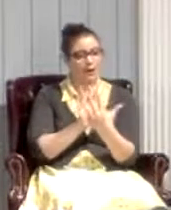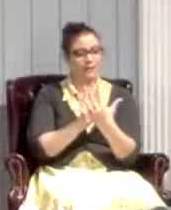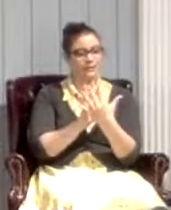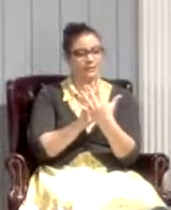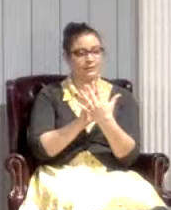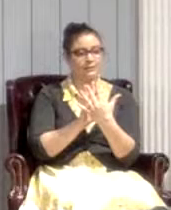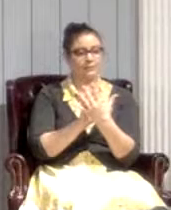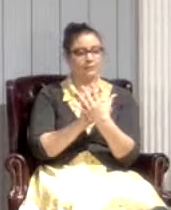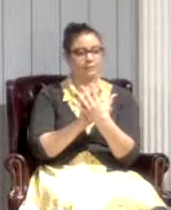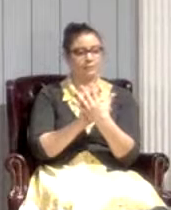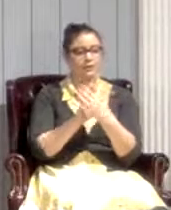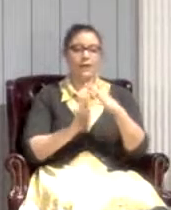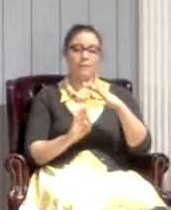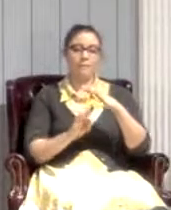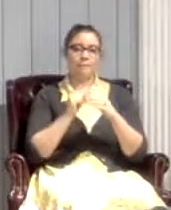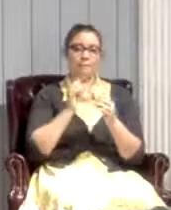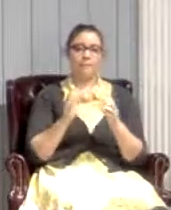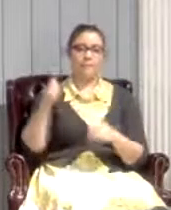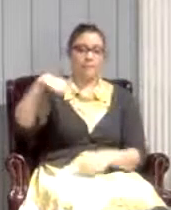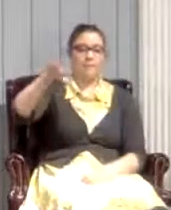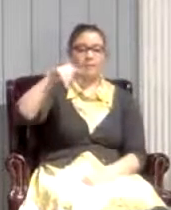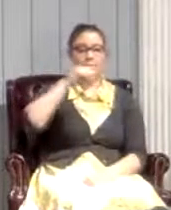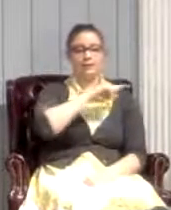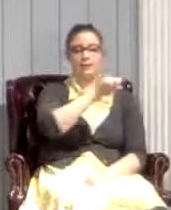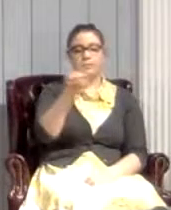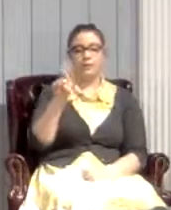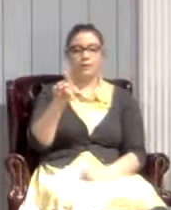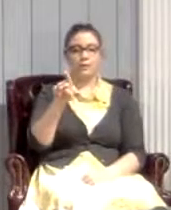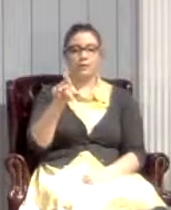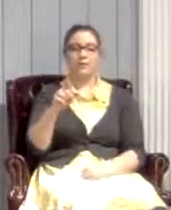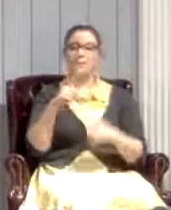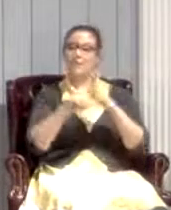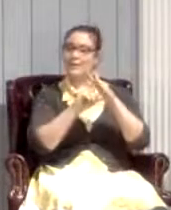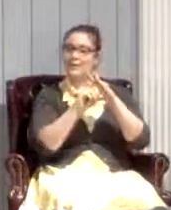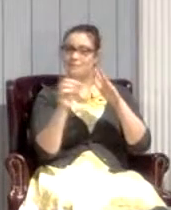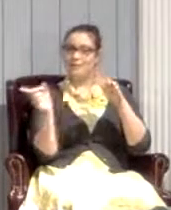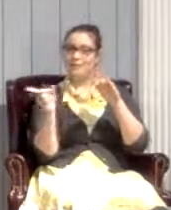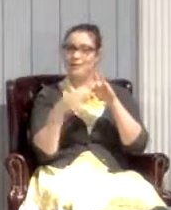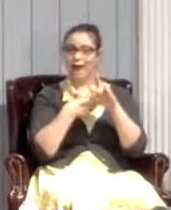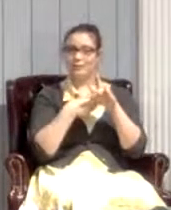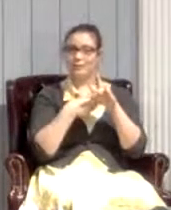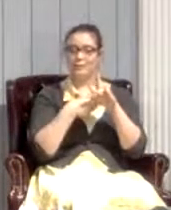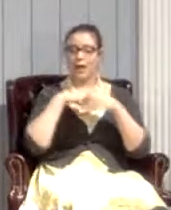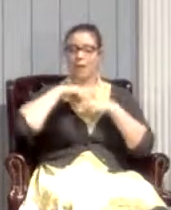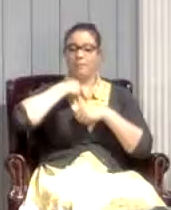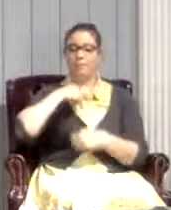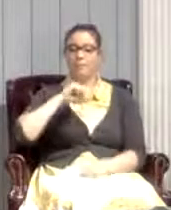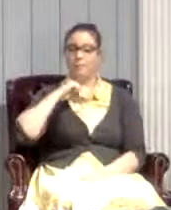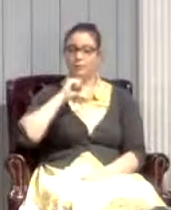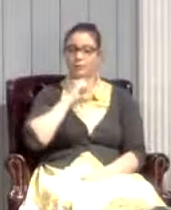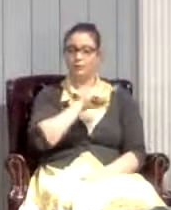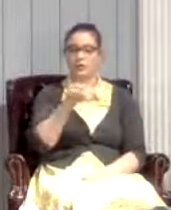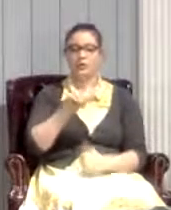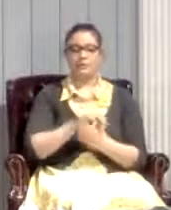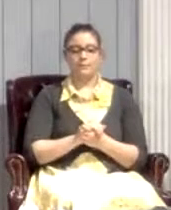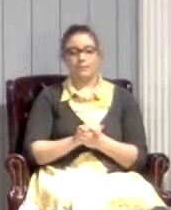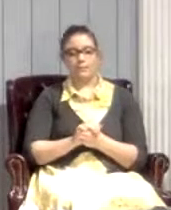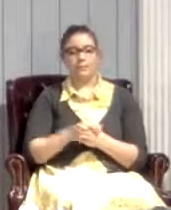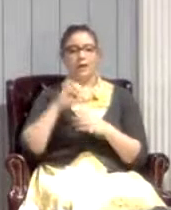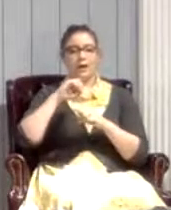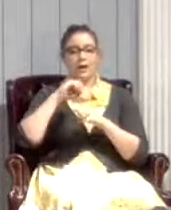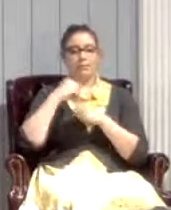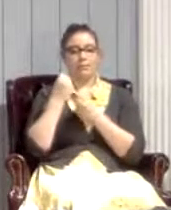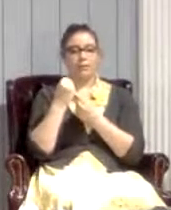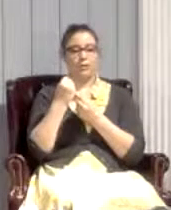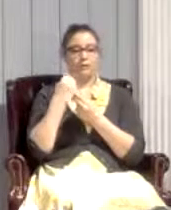in presence am base among you, but being absent am bold towards you. But I beseech you that I may not be bold when I am present with